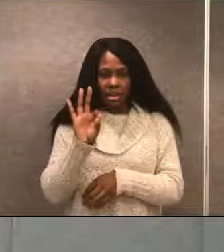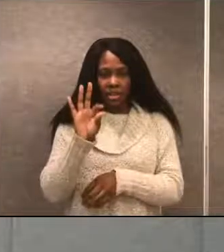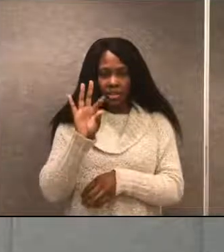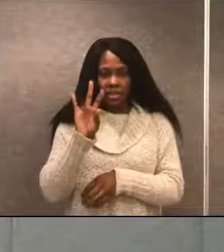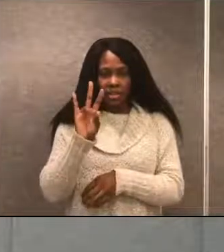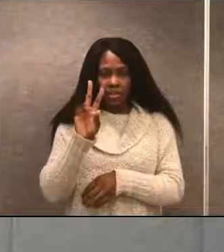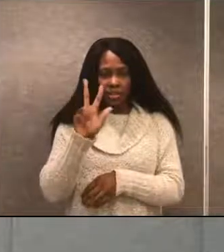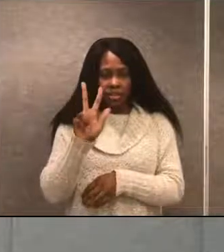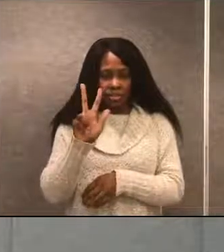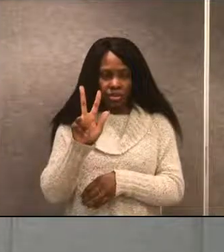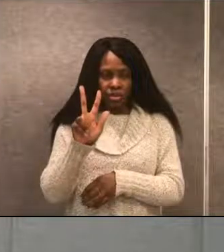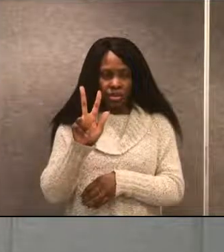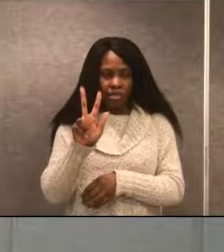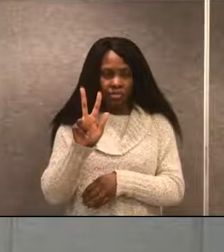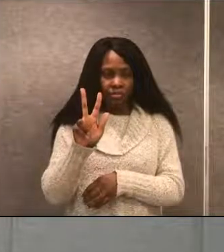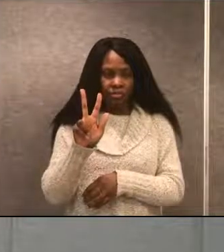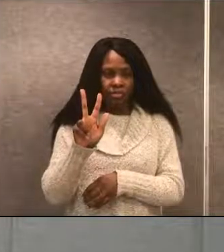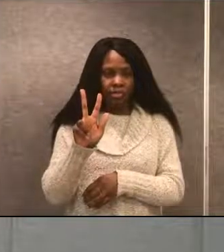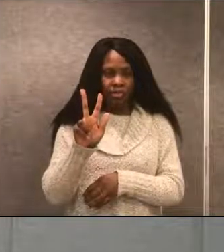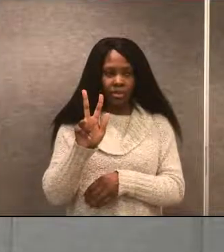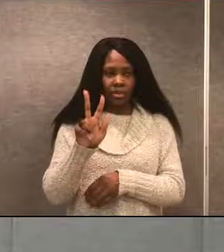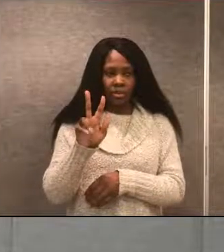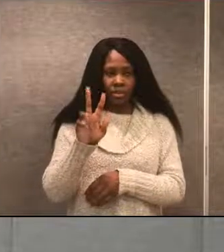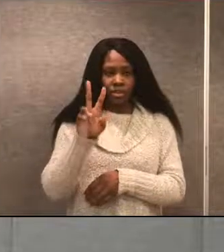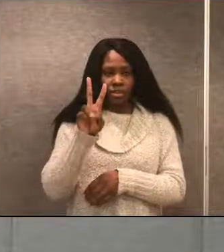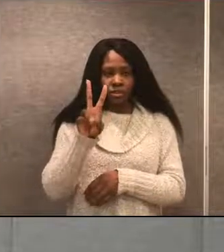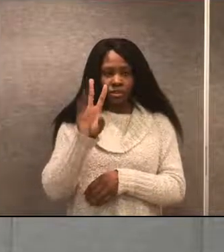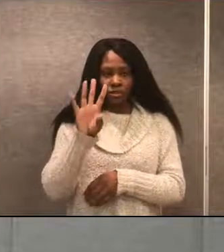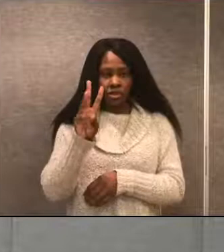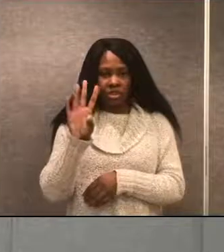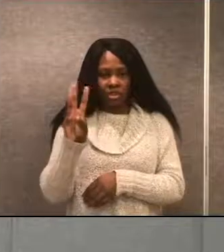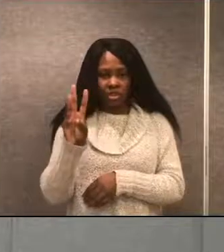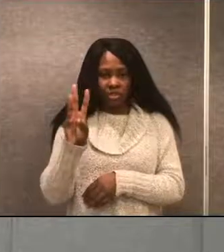973-266-2961. I'll repeat that number again,